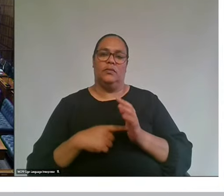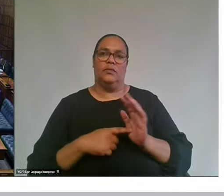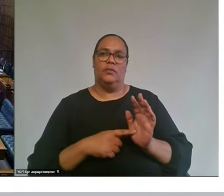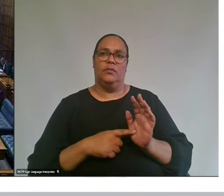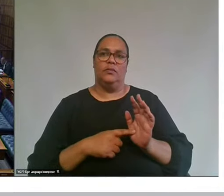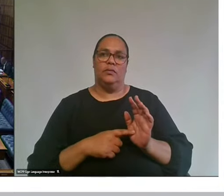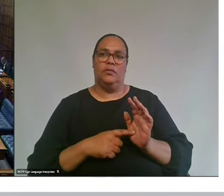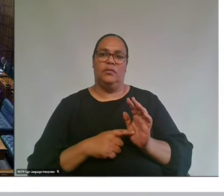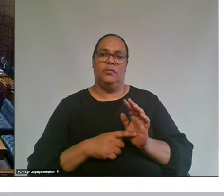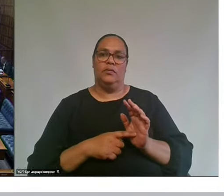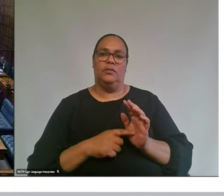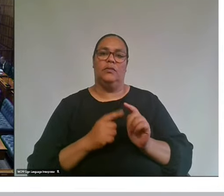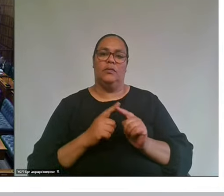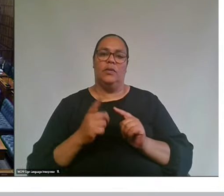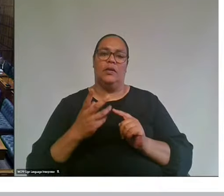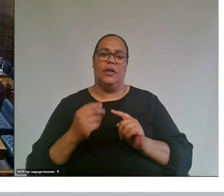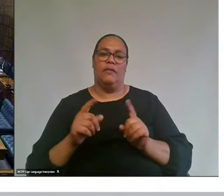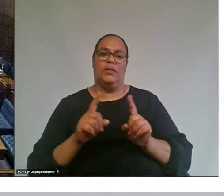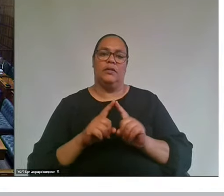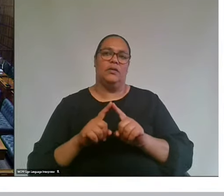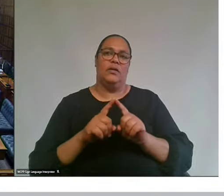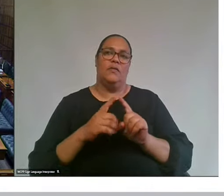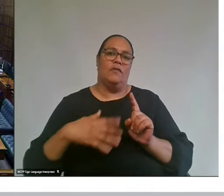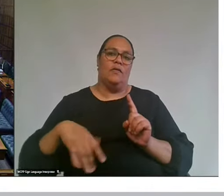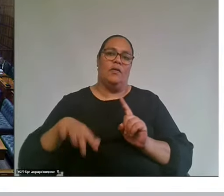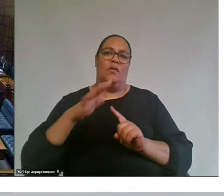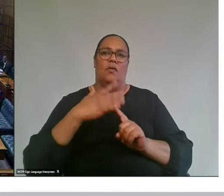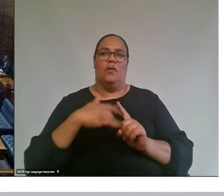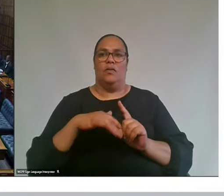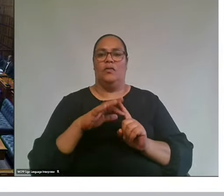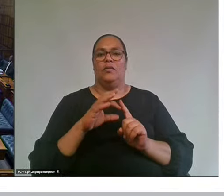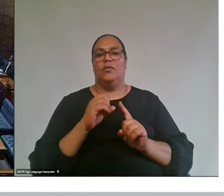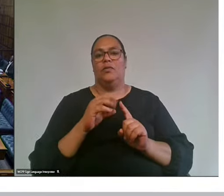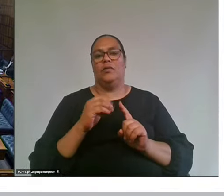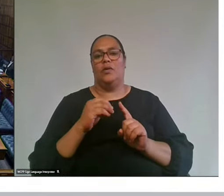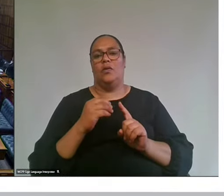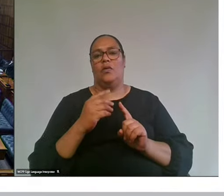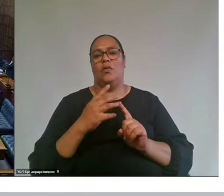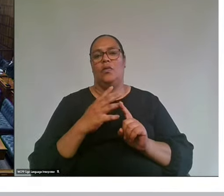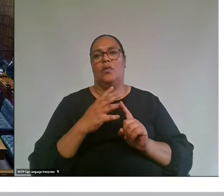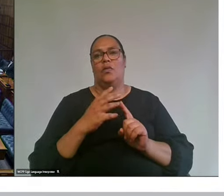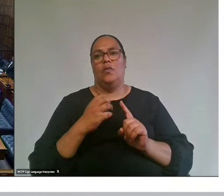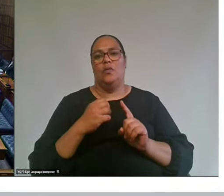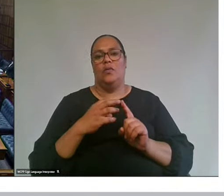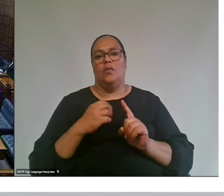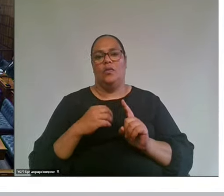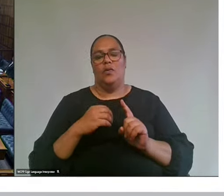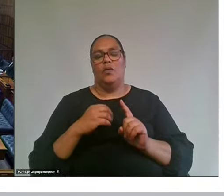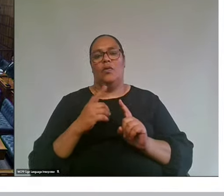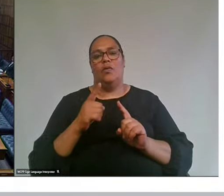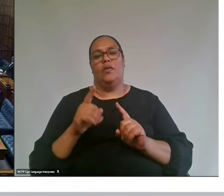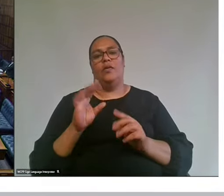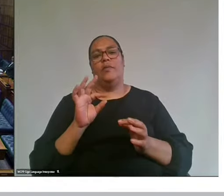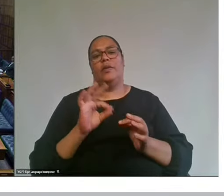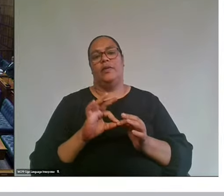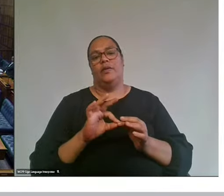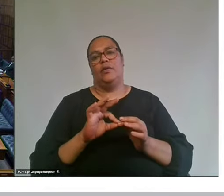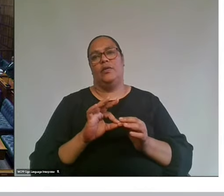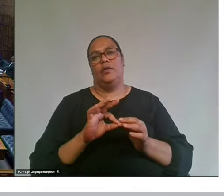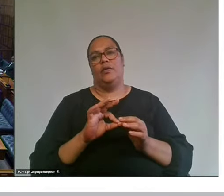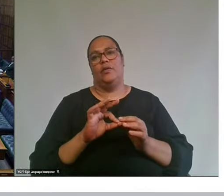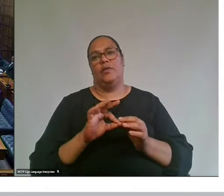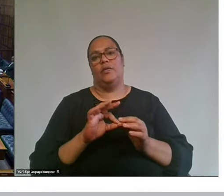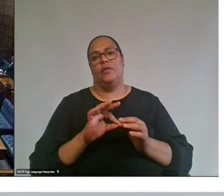Finance is going to say to all of us so it may seem that uh this particular gold